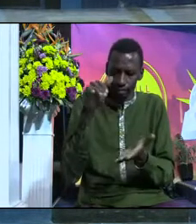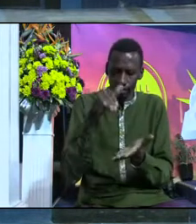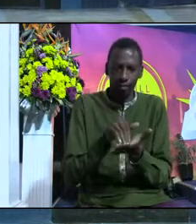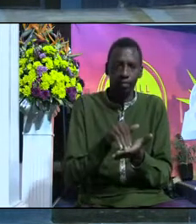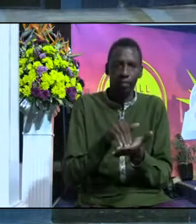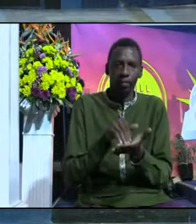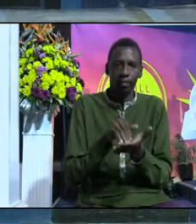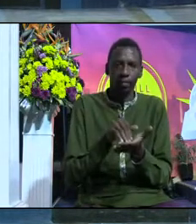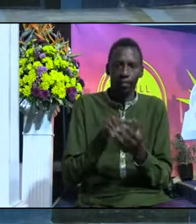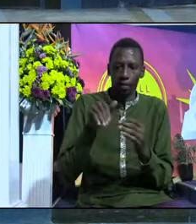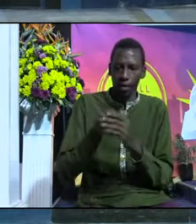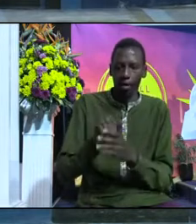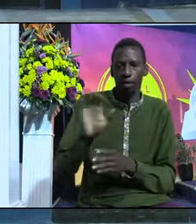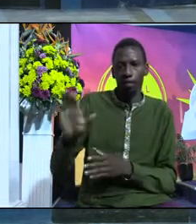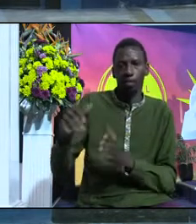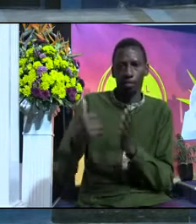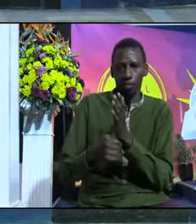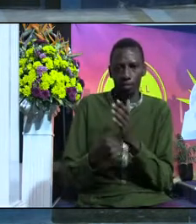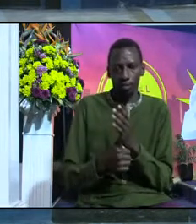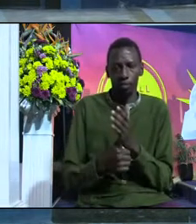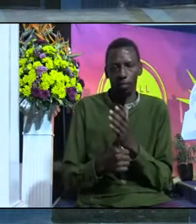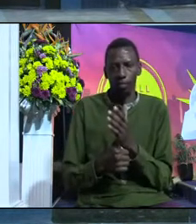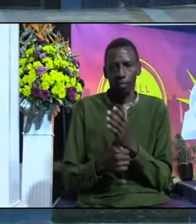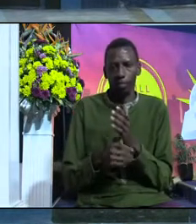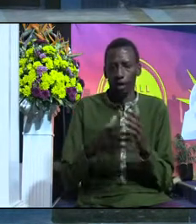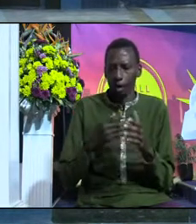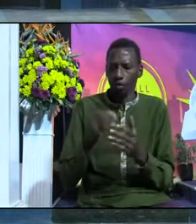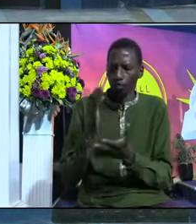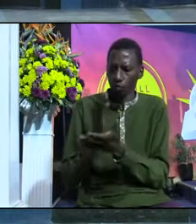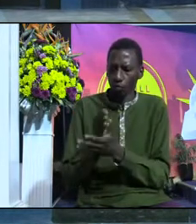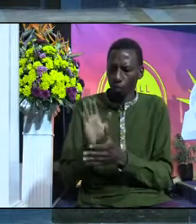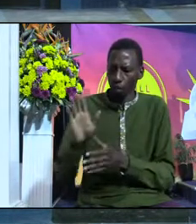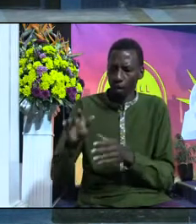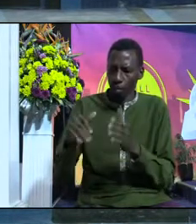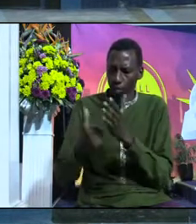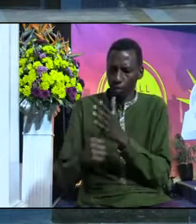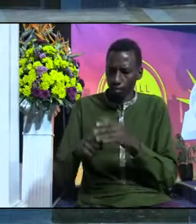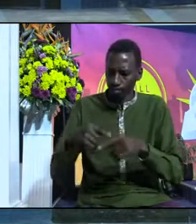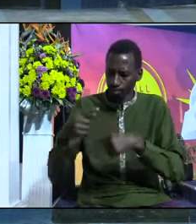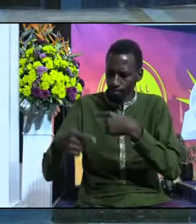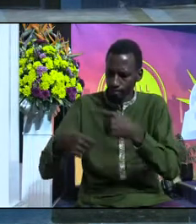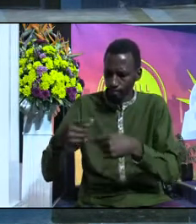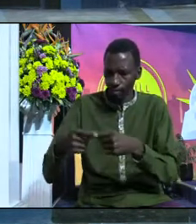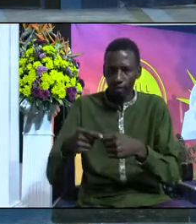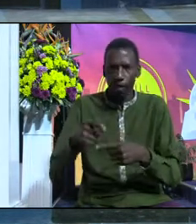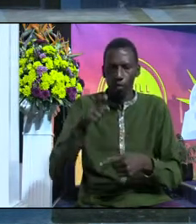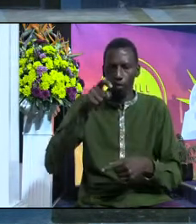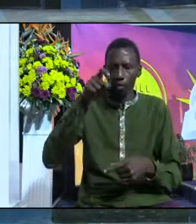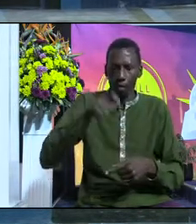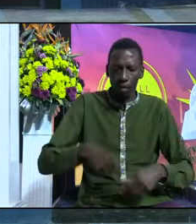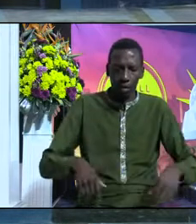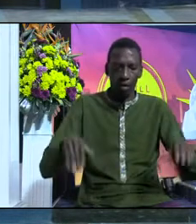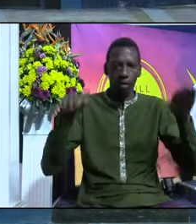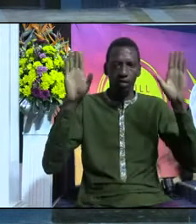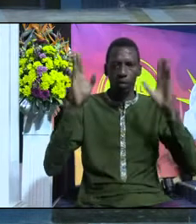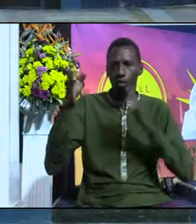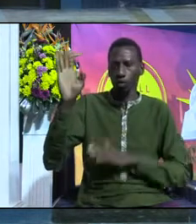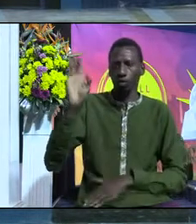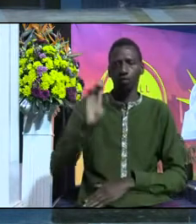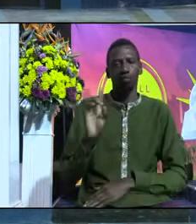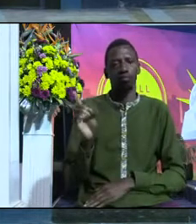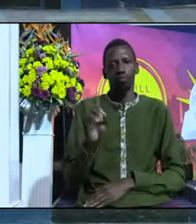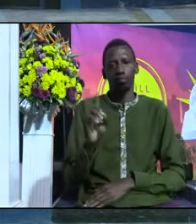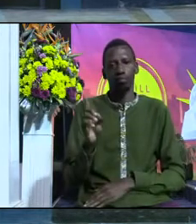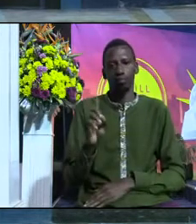in the midst of his trouble. And in spite of his trouble, you don't have to give up on God because